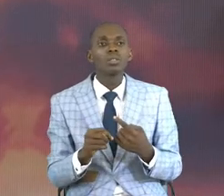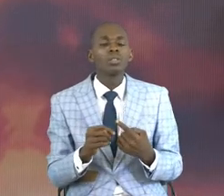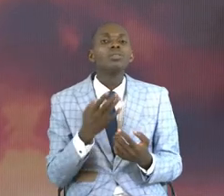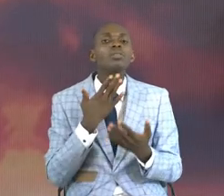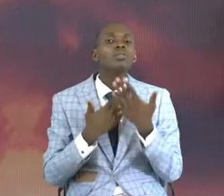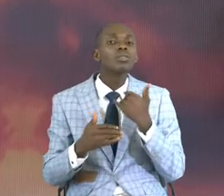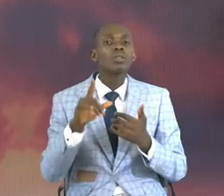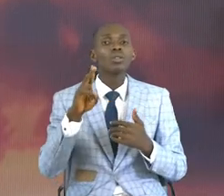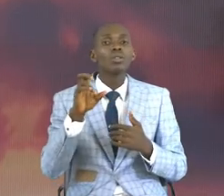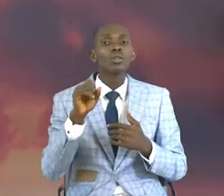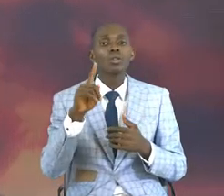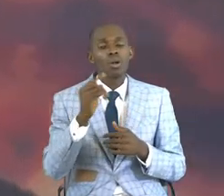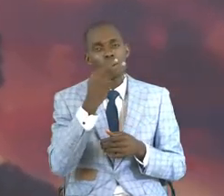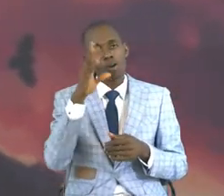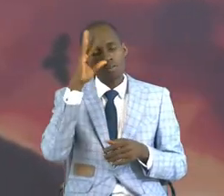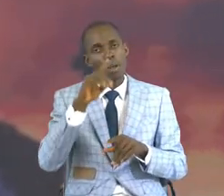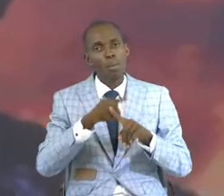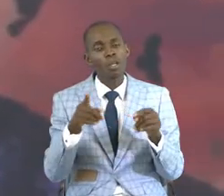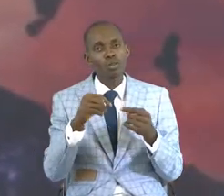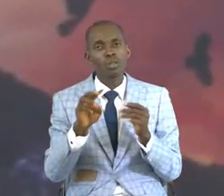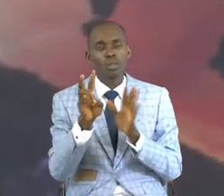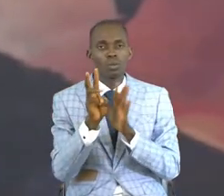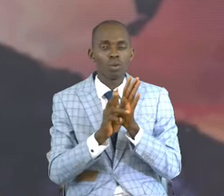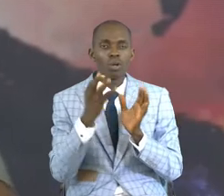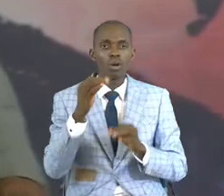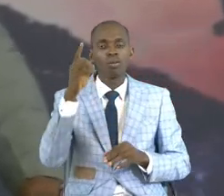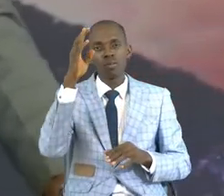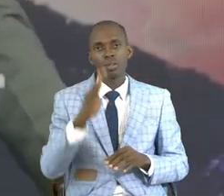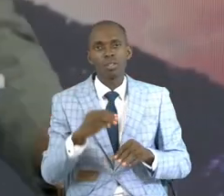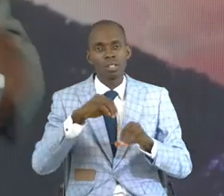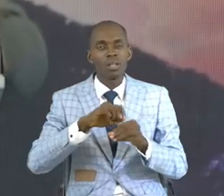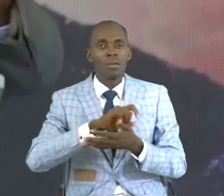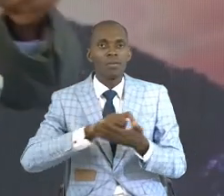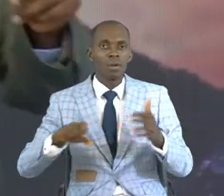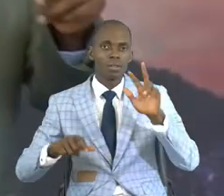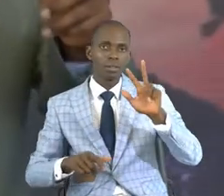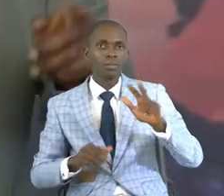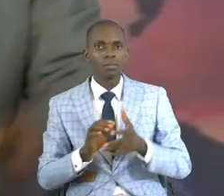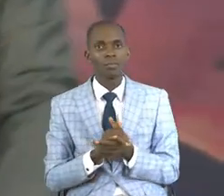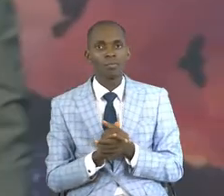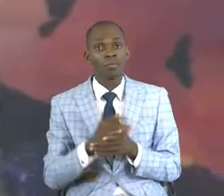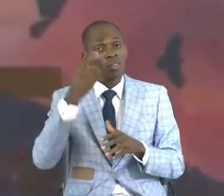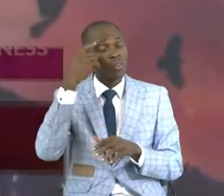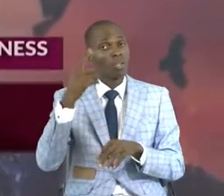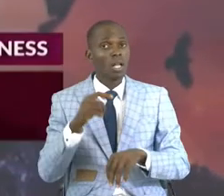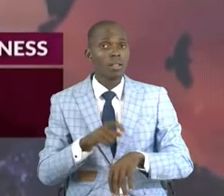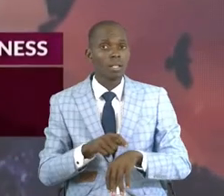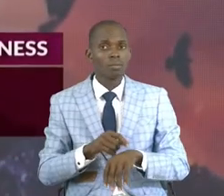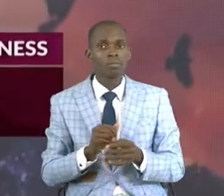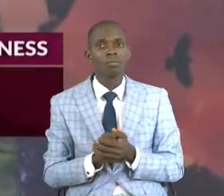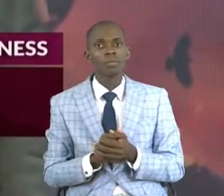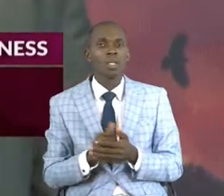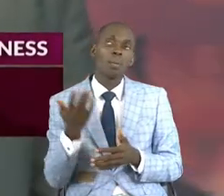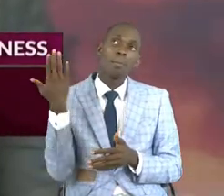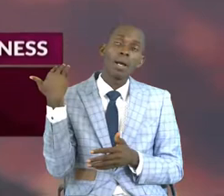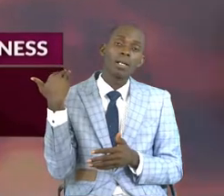the will of God. Look at verse 3. In verse 3, it says, for the time past of